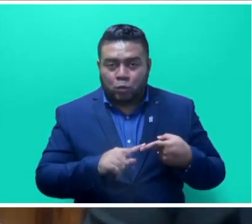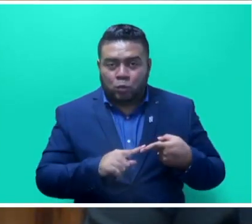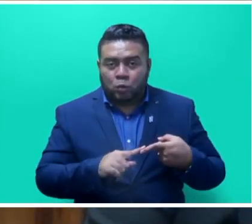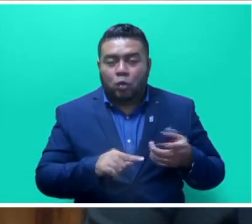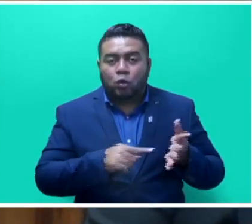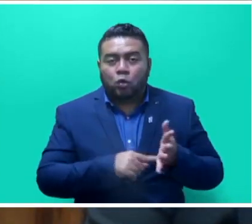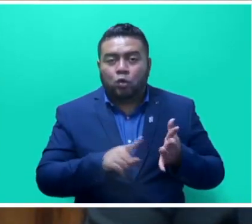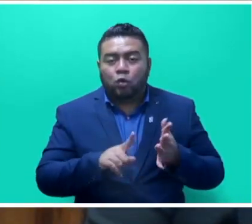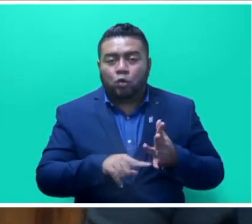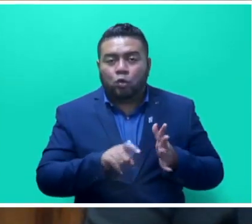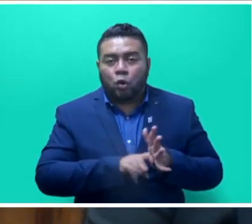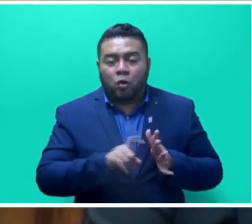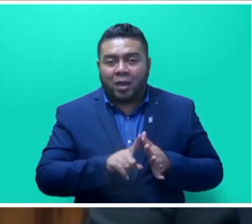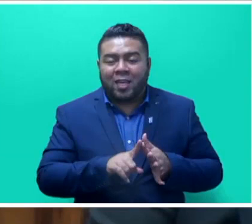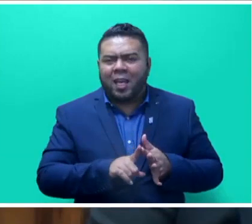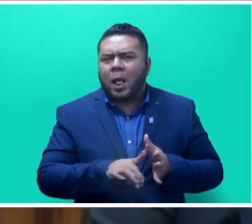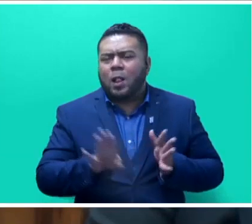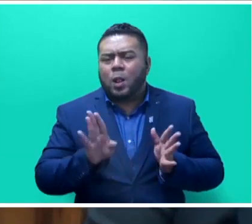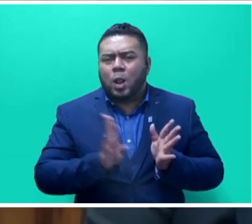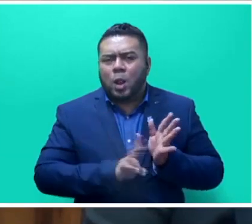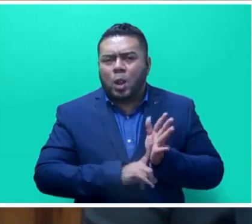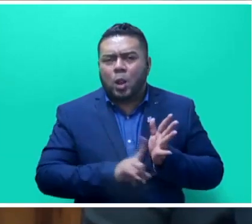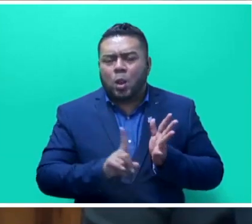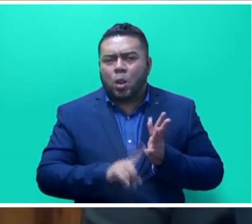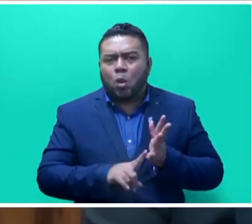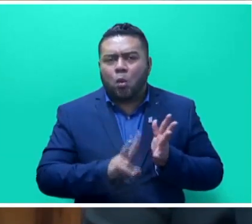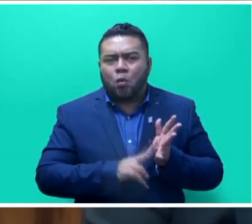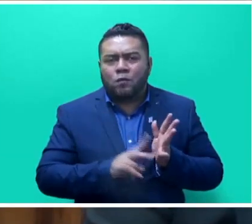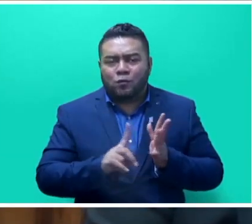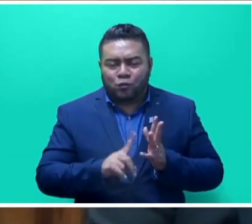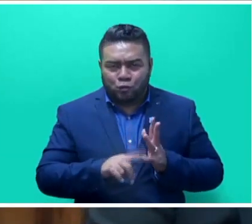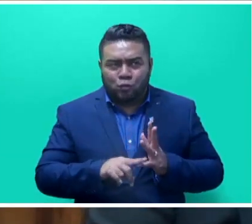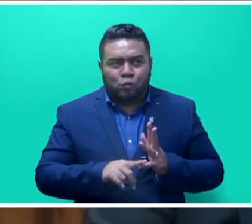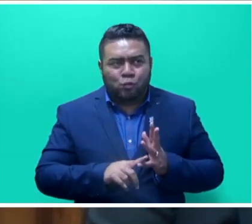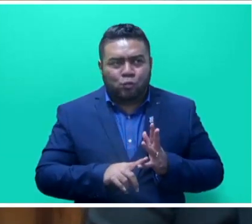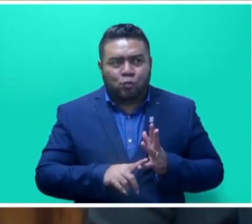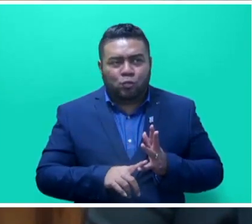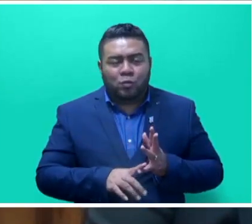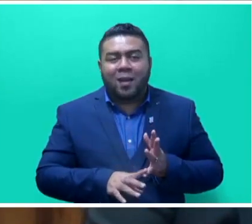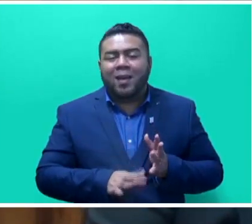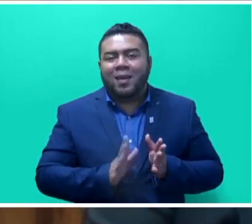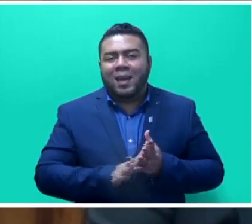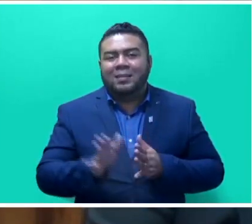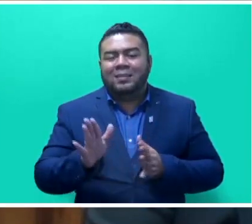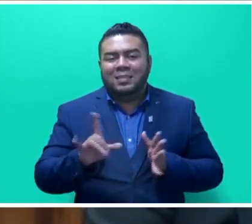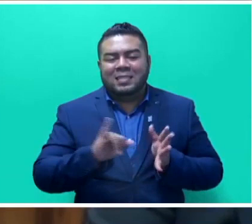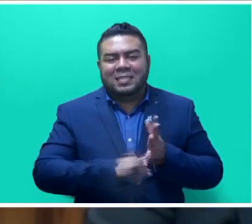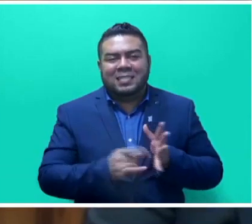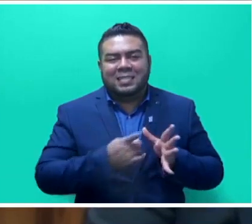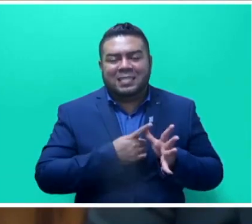Torre, Lobu Seaside, Nambare, and Dele Seweni settlements in